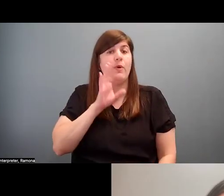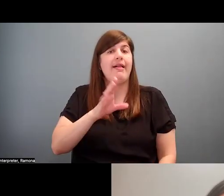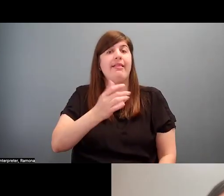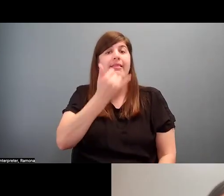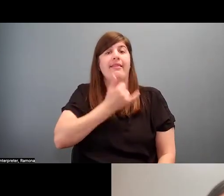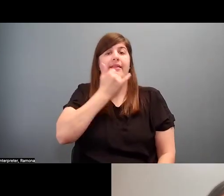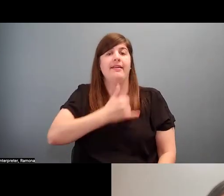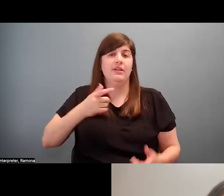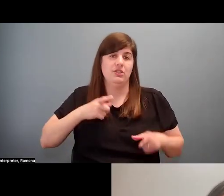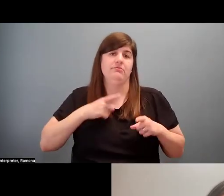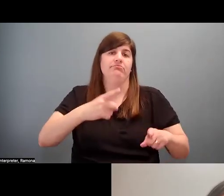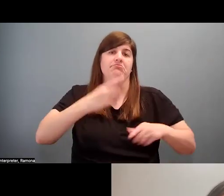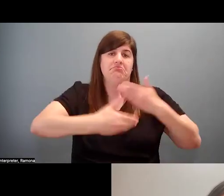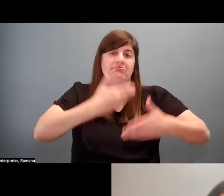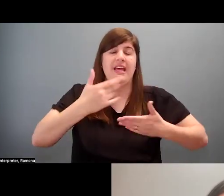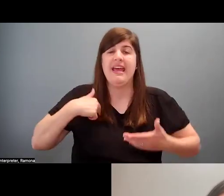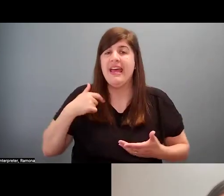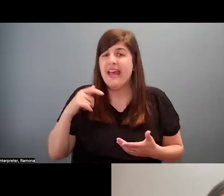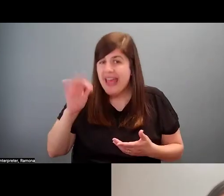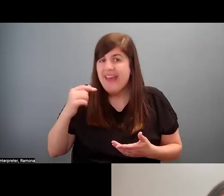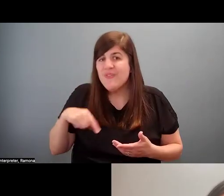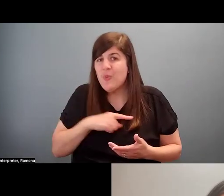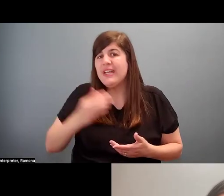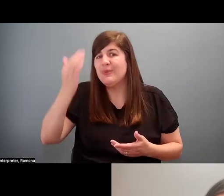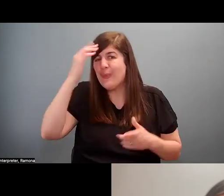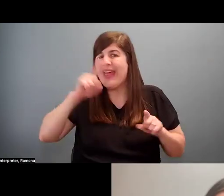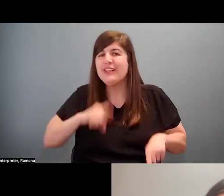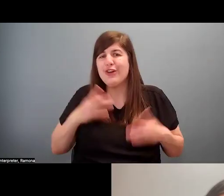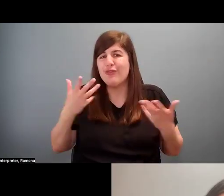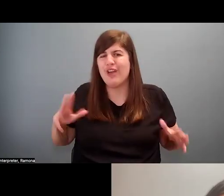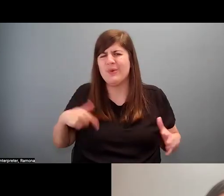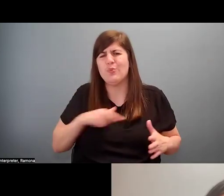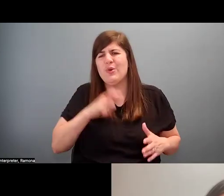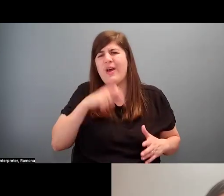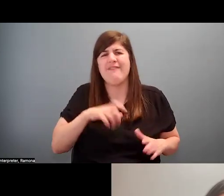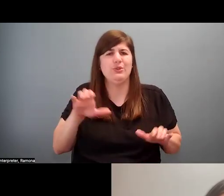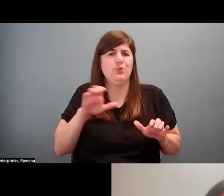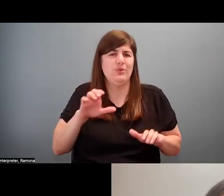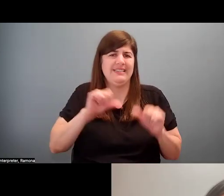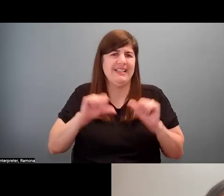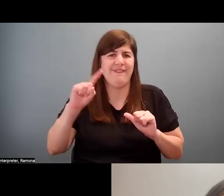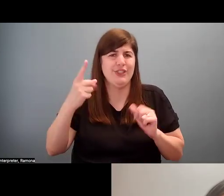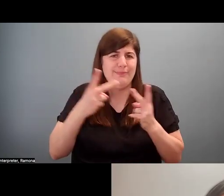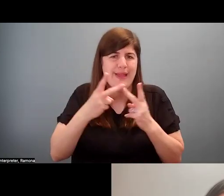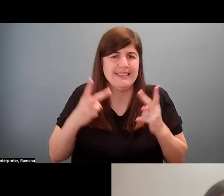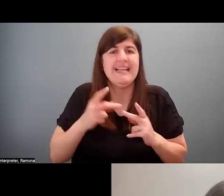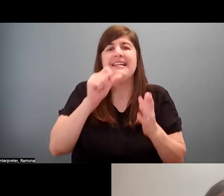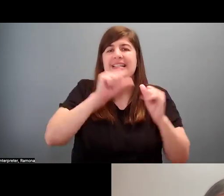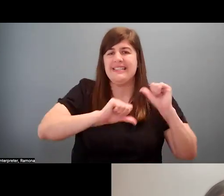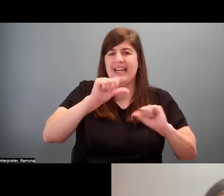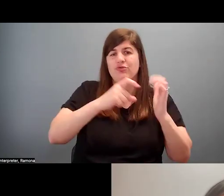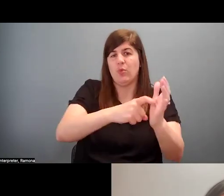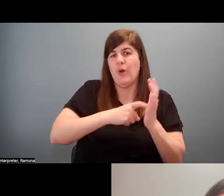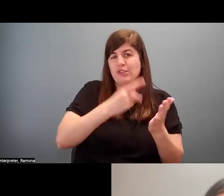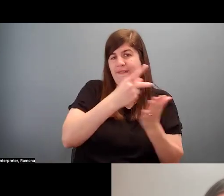already knew what the right answer was, we wouldn't need to do the science in the first place. So yeah, science requires failure, and that's not a bad